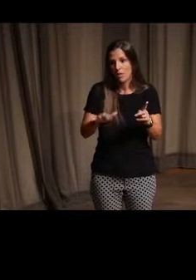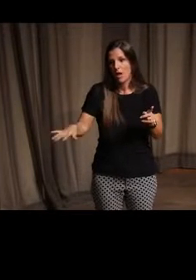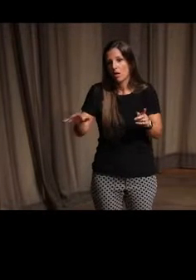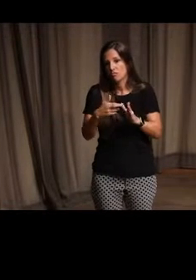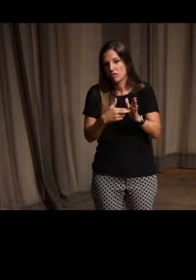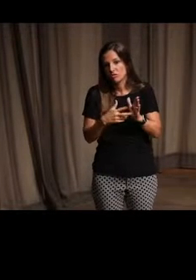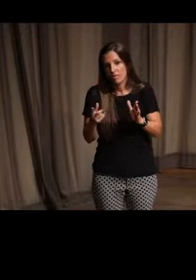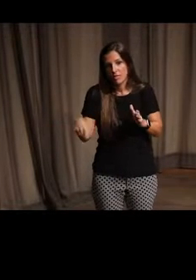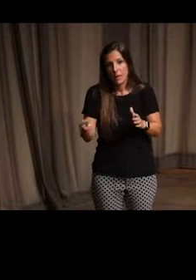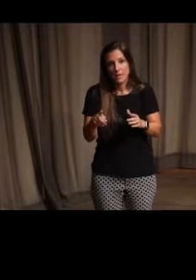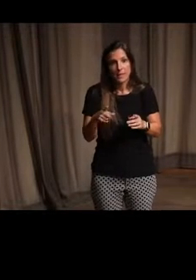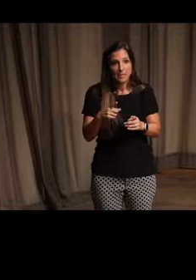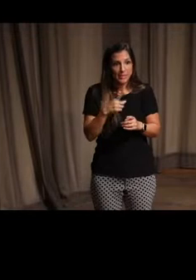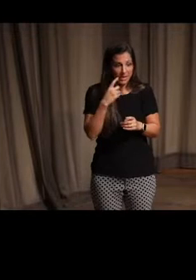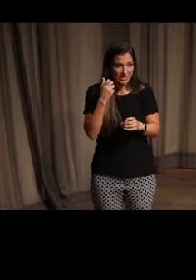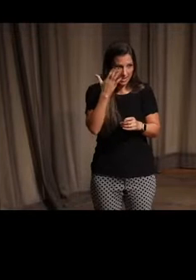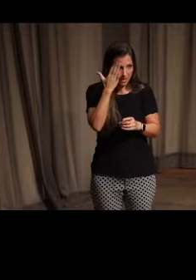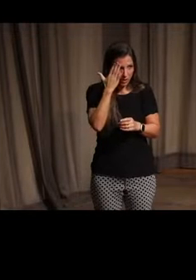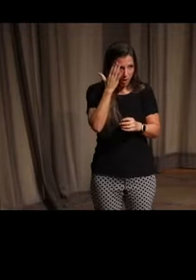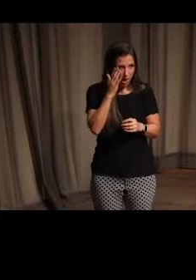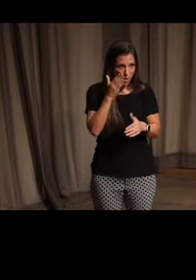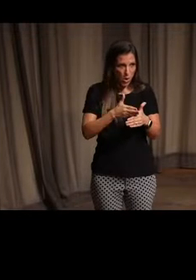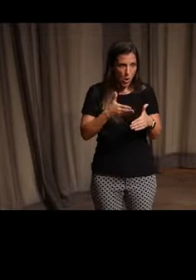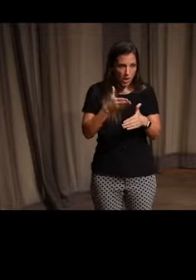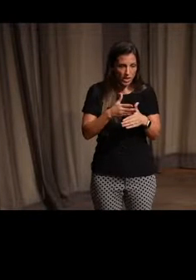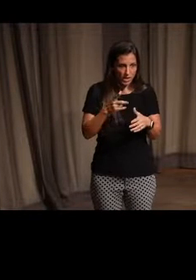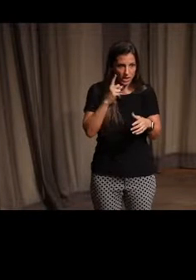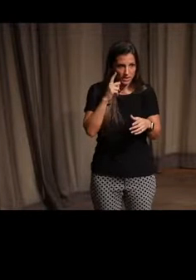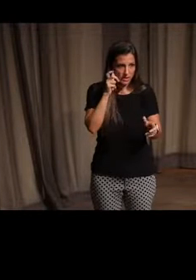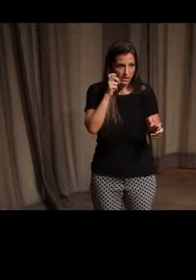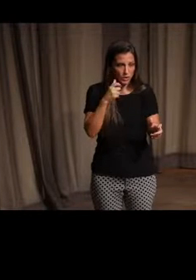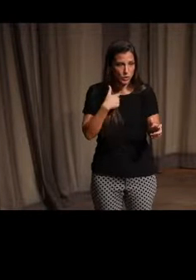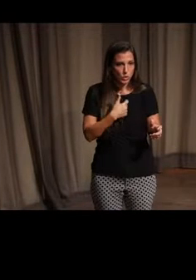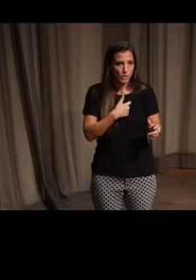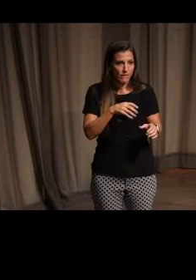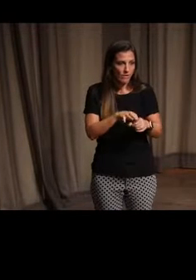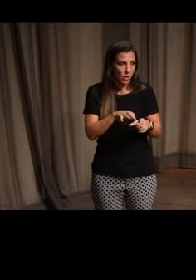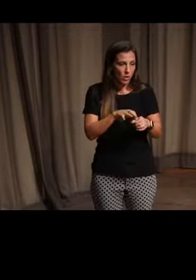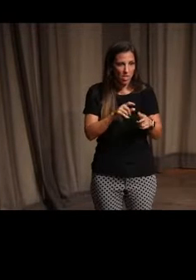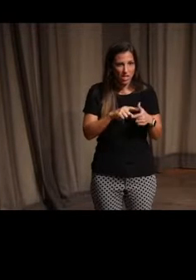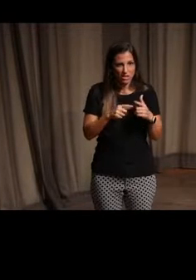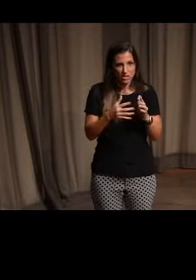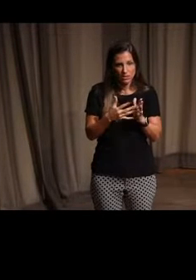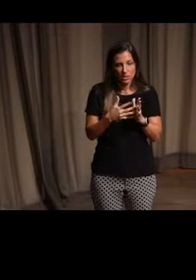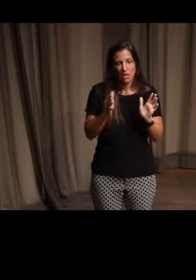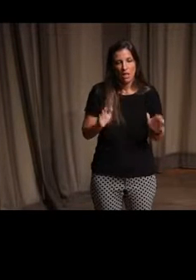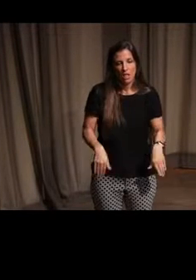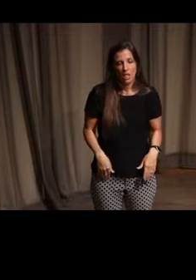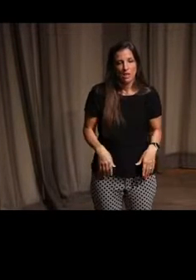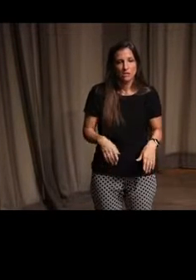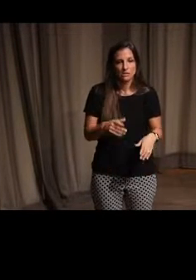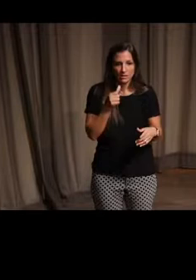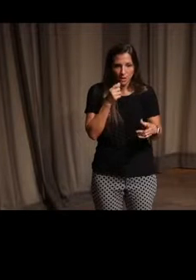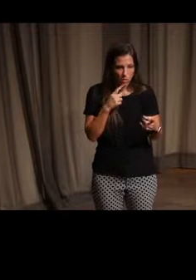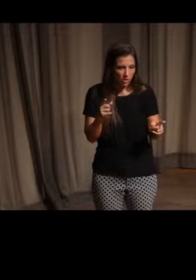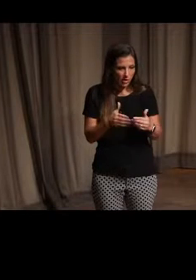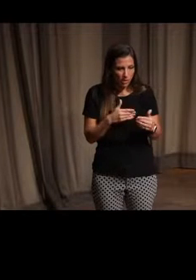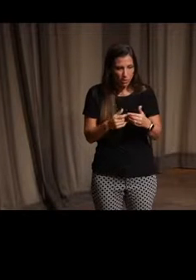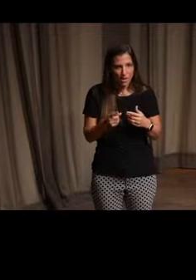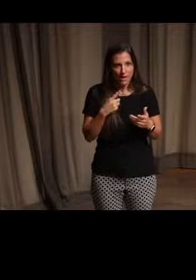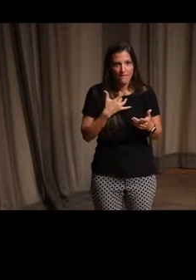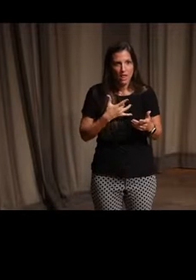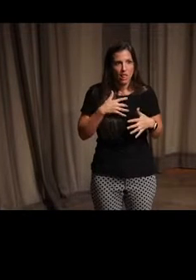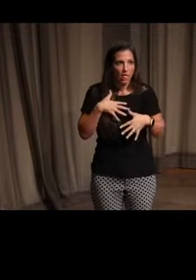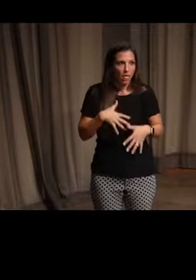vote, because and I know how annoying that sounds, because we vote, and then sometimes things don't go our way anyway, and that can be